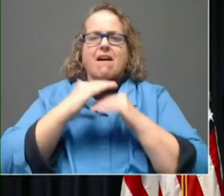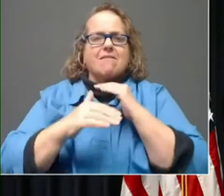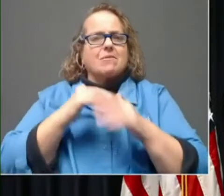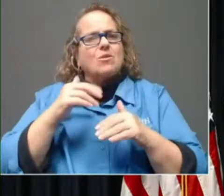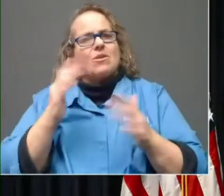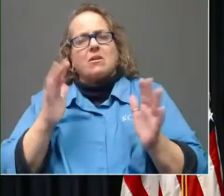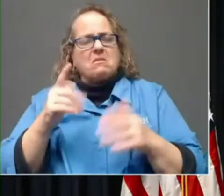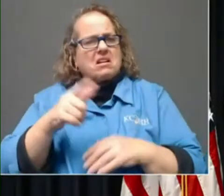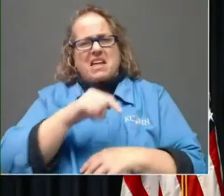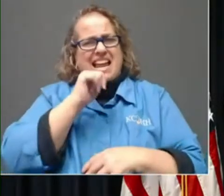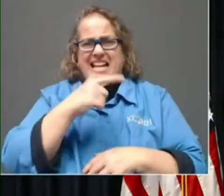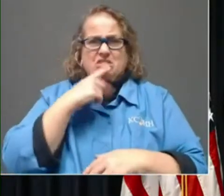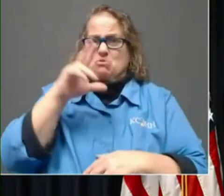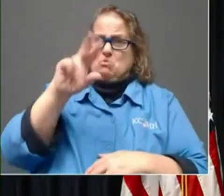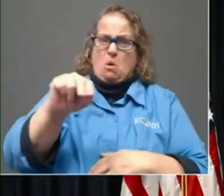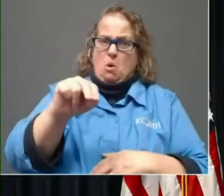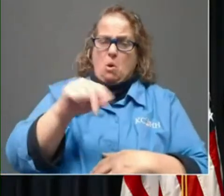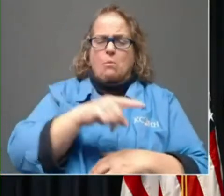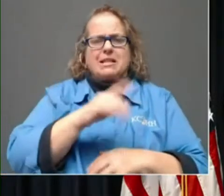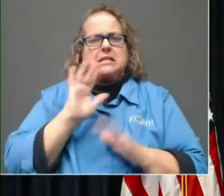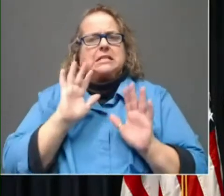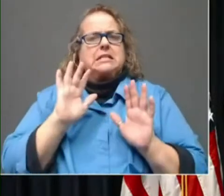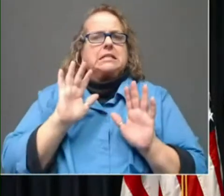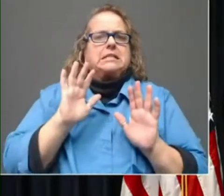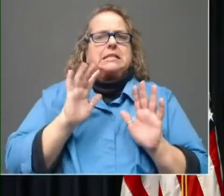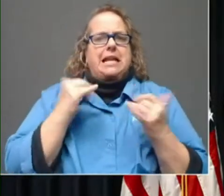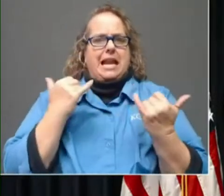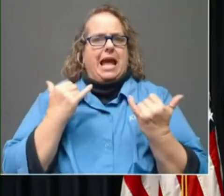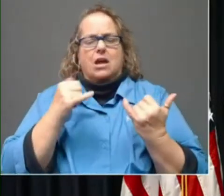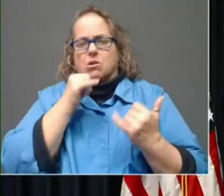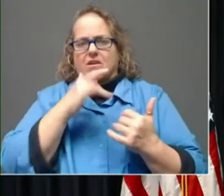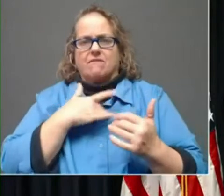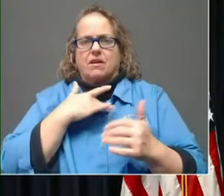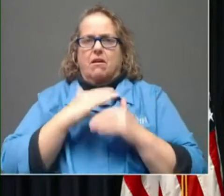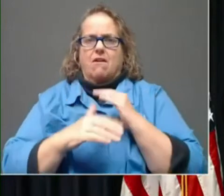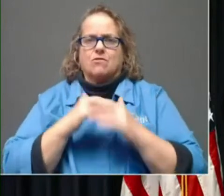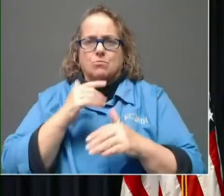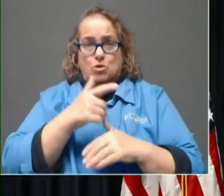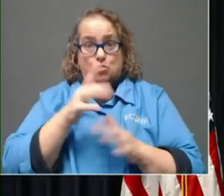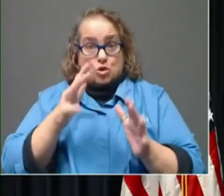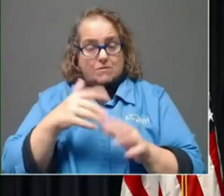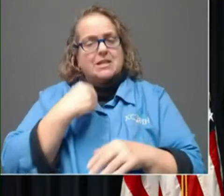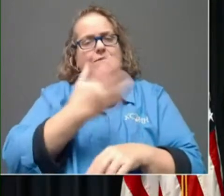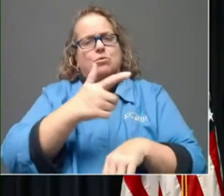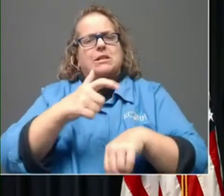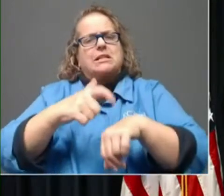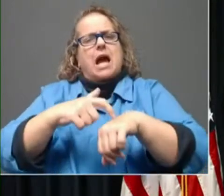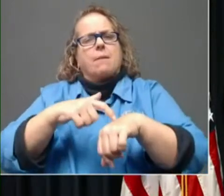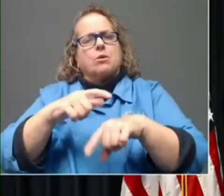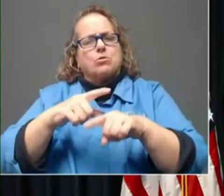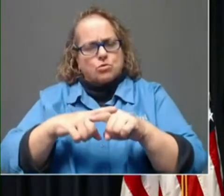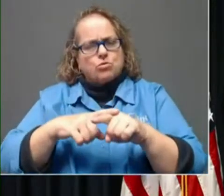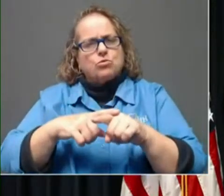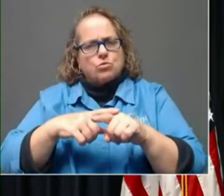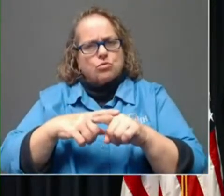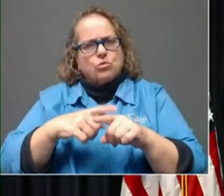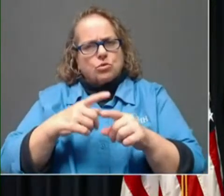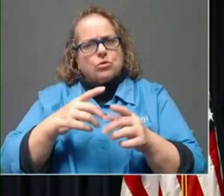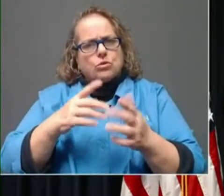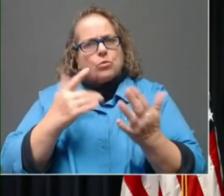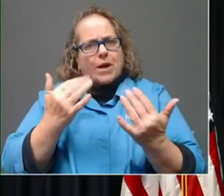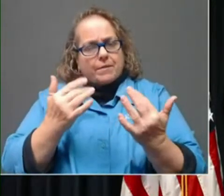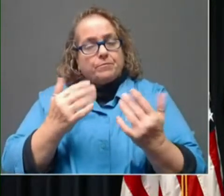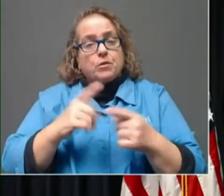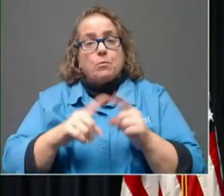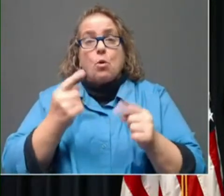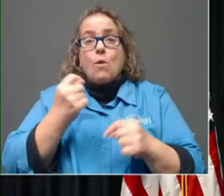have some time to get those that are nervous about it willing to get it. What I'd say to them is it's safe.